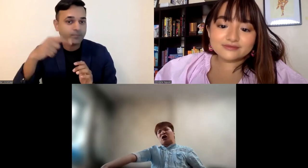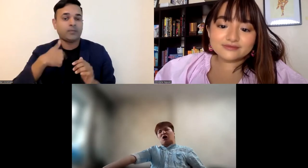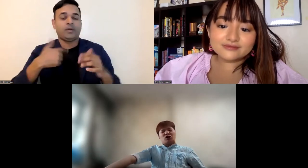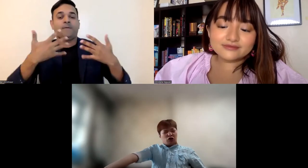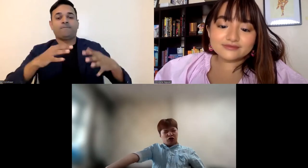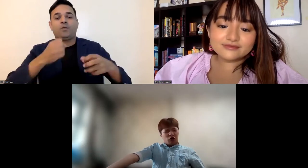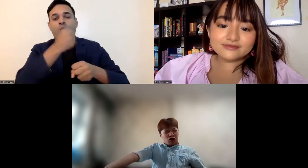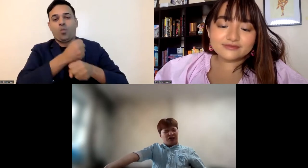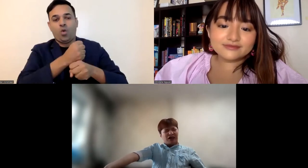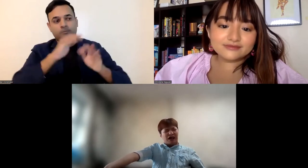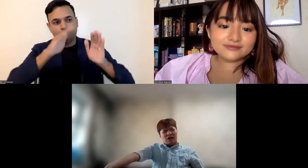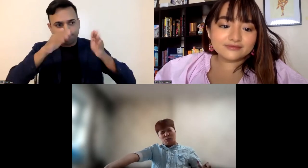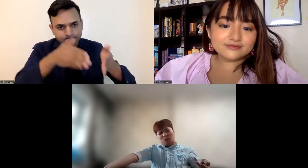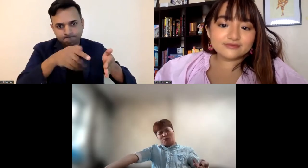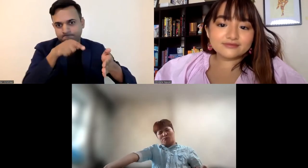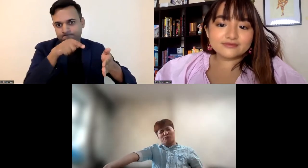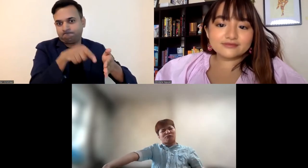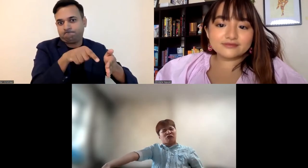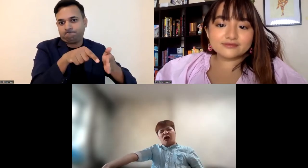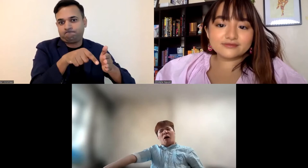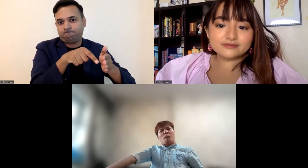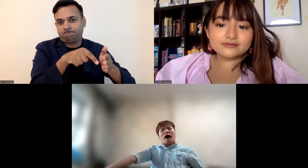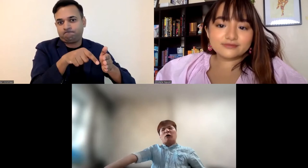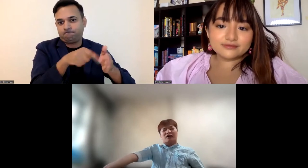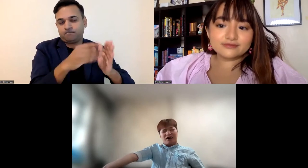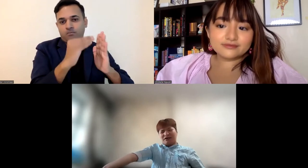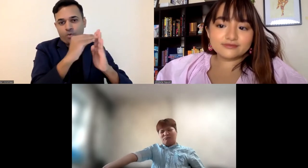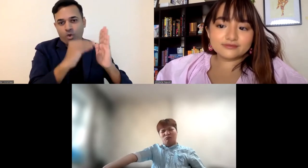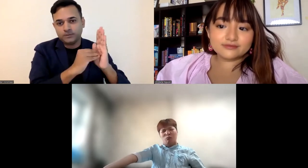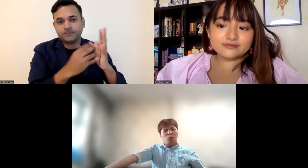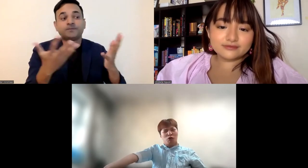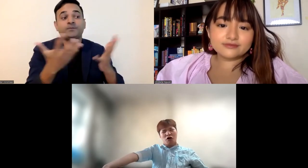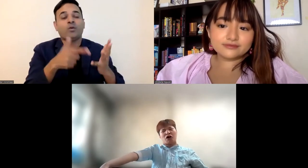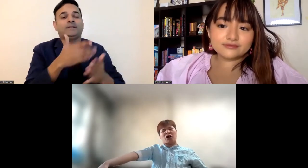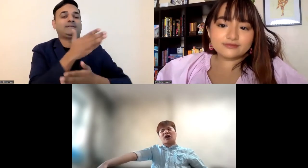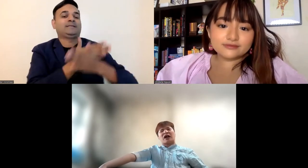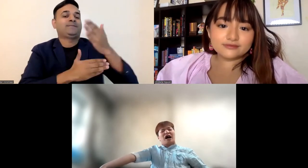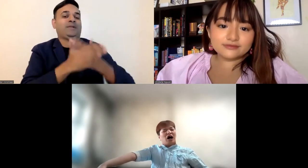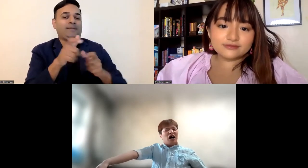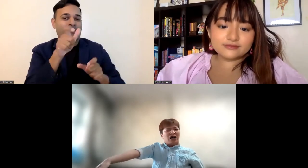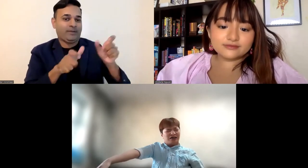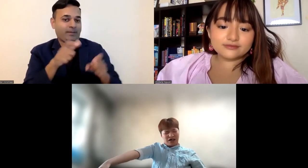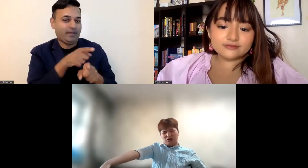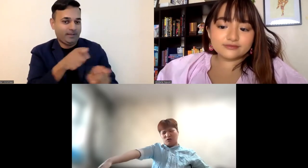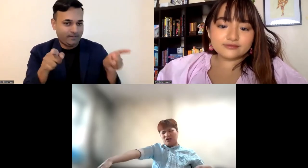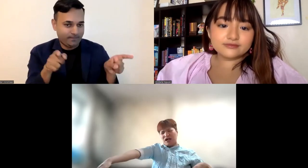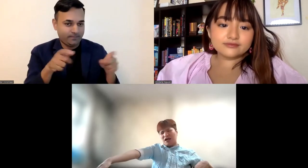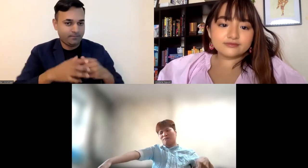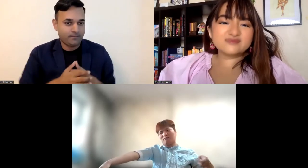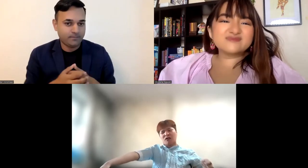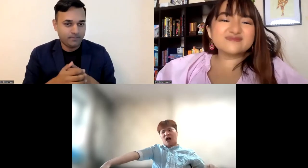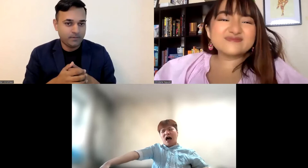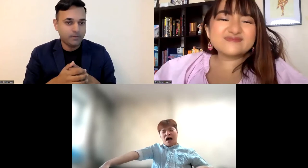the understanding, awareness on disability, as far as the actual